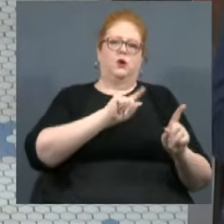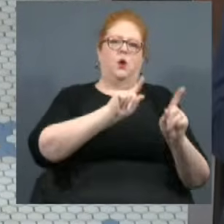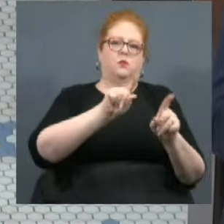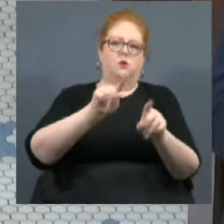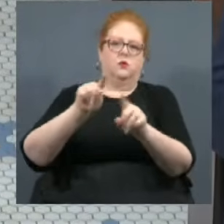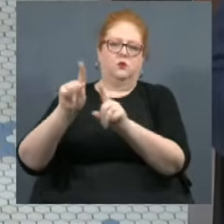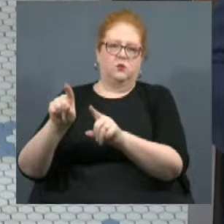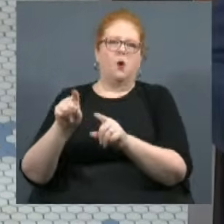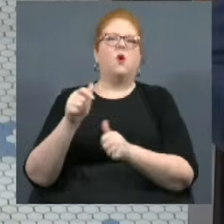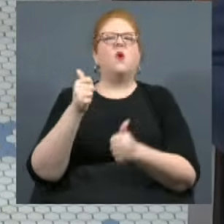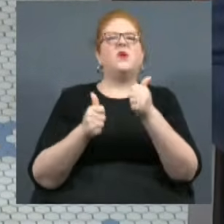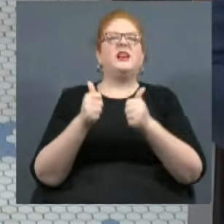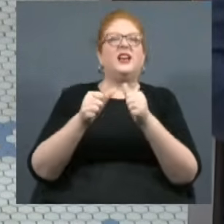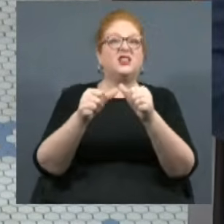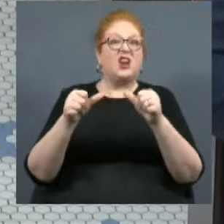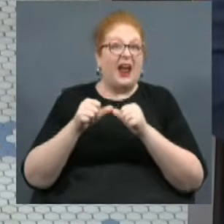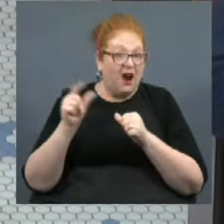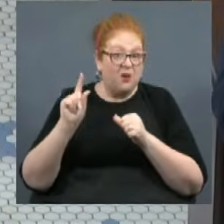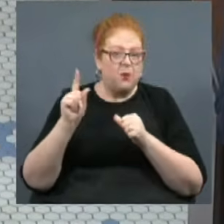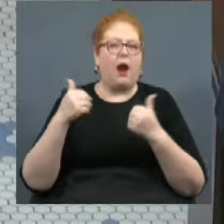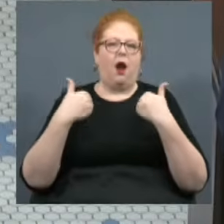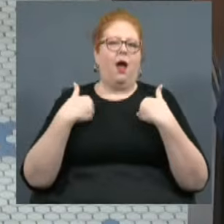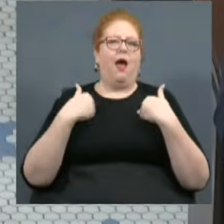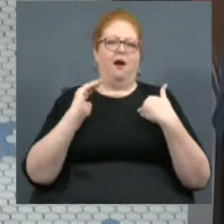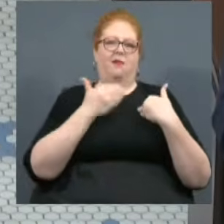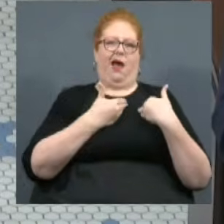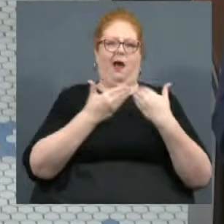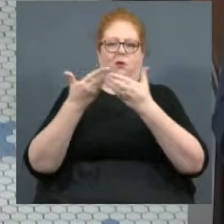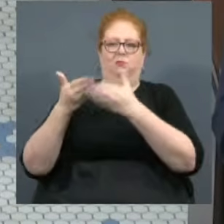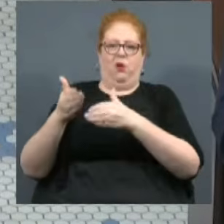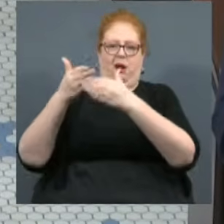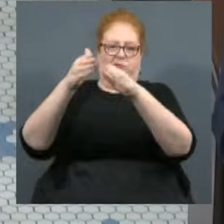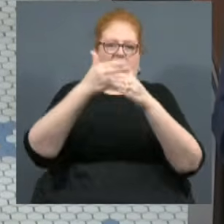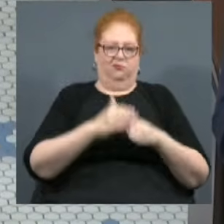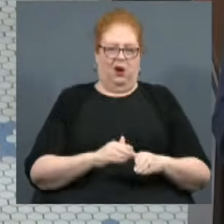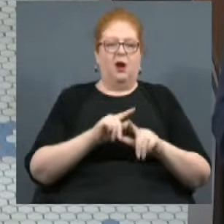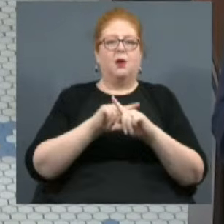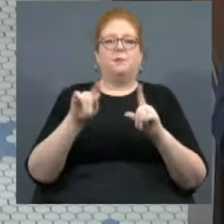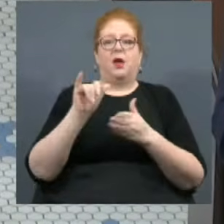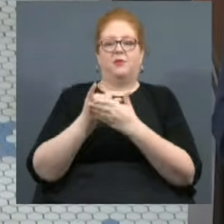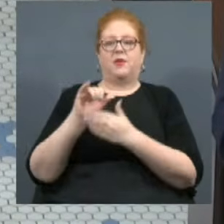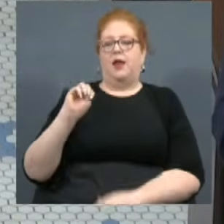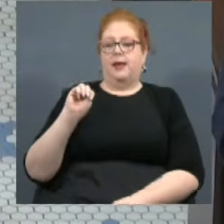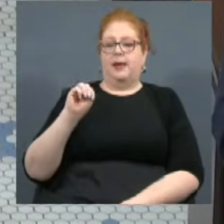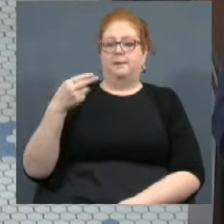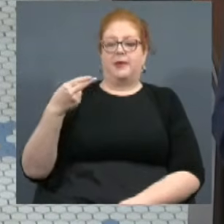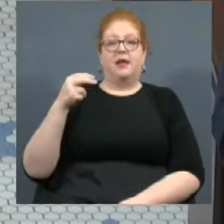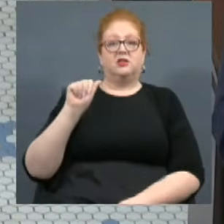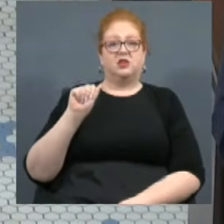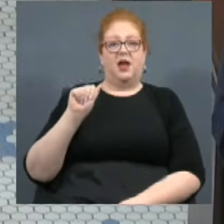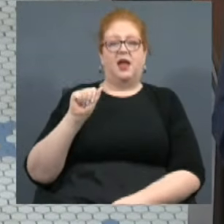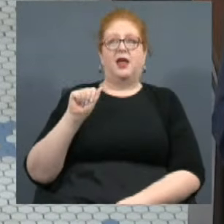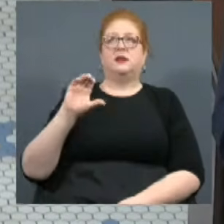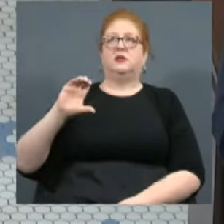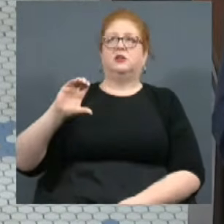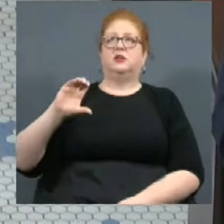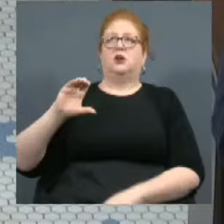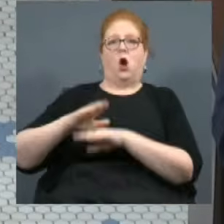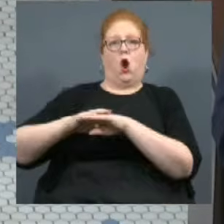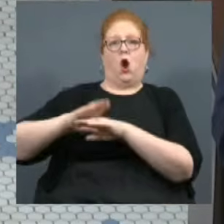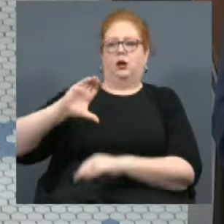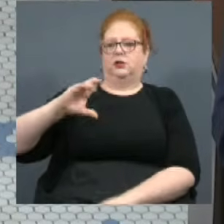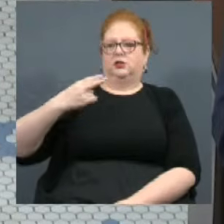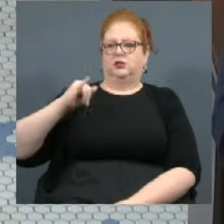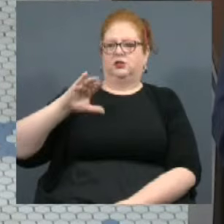down by areas of the city, and at MHA site that's off of Chico Road and